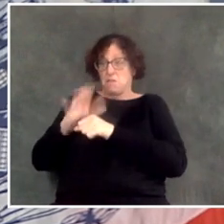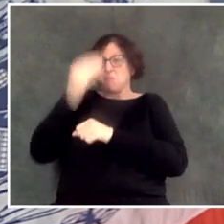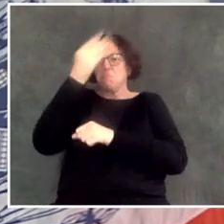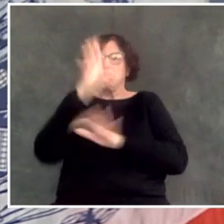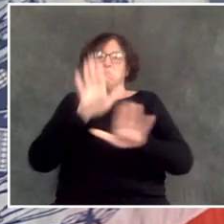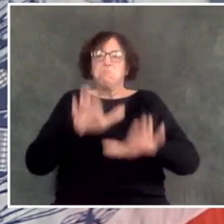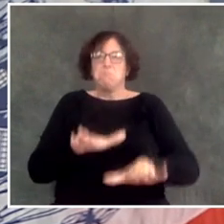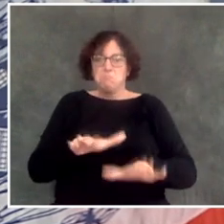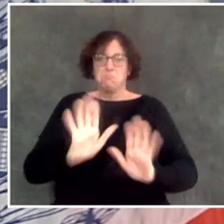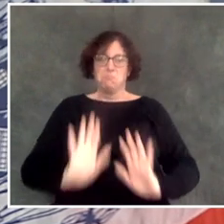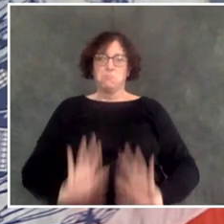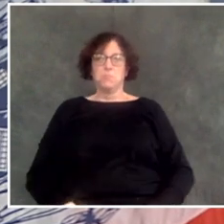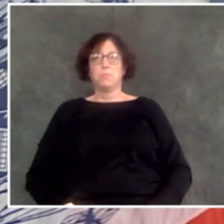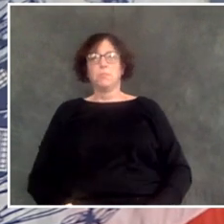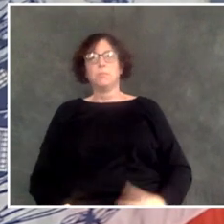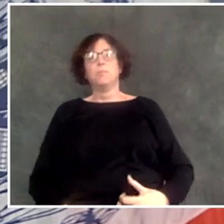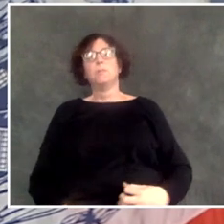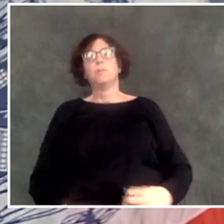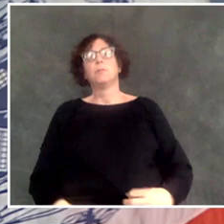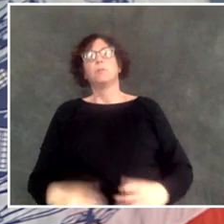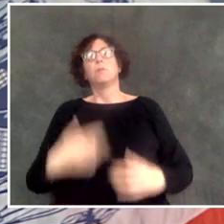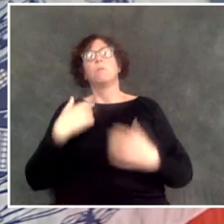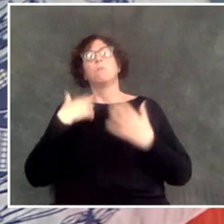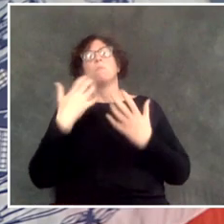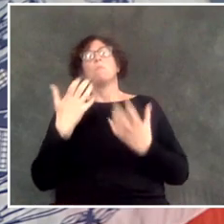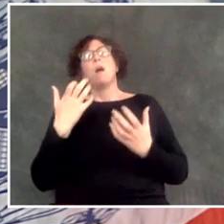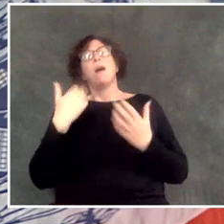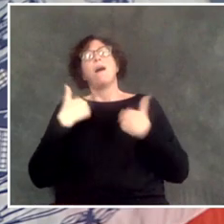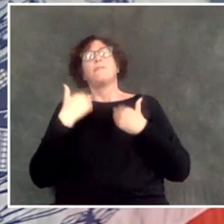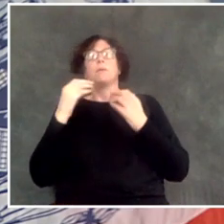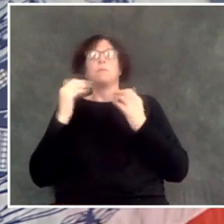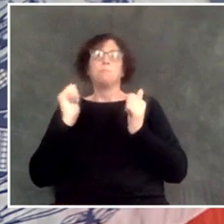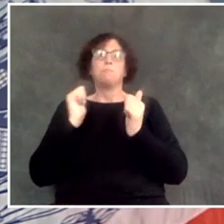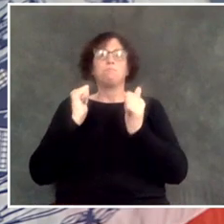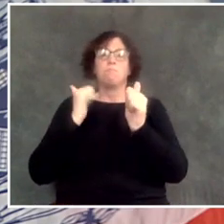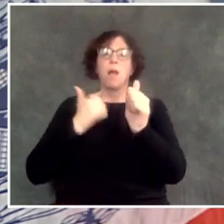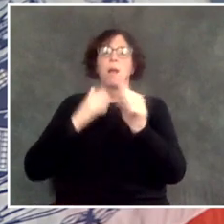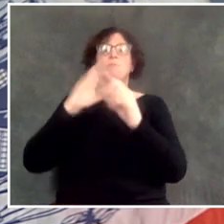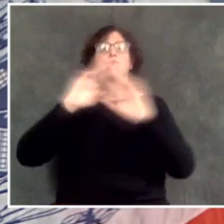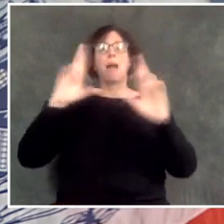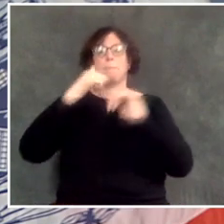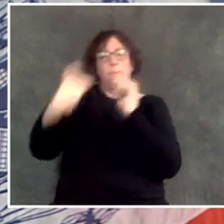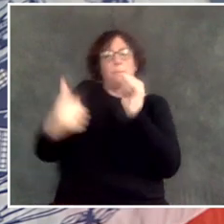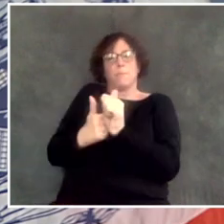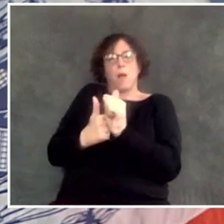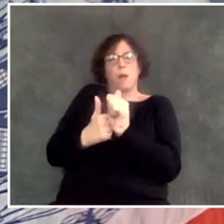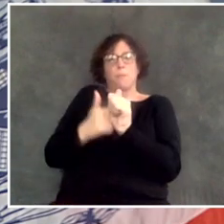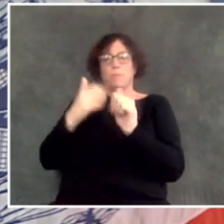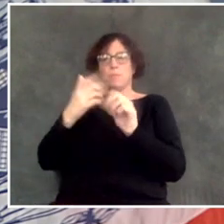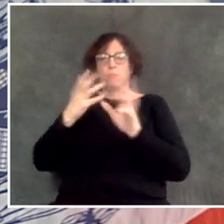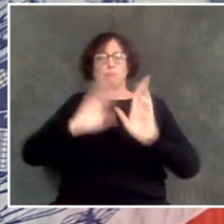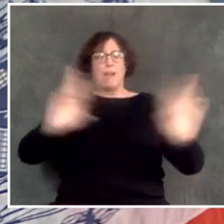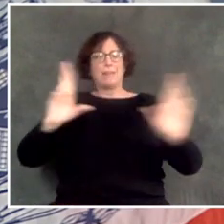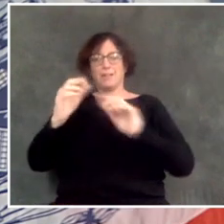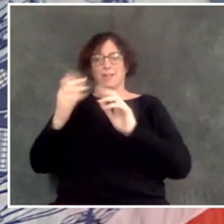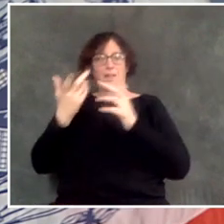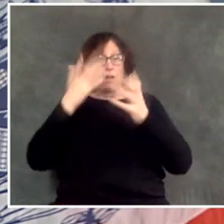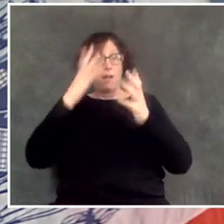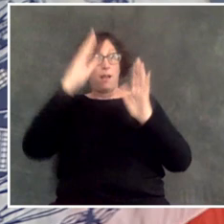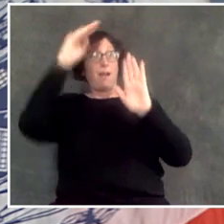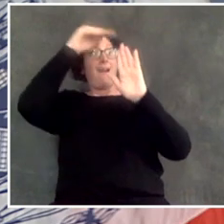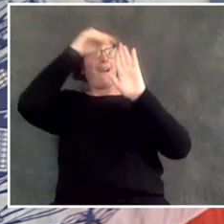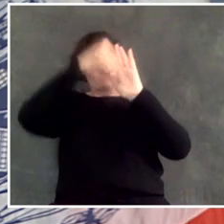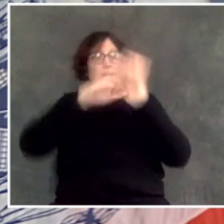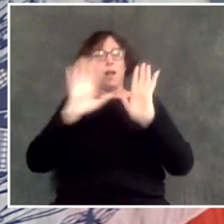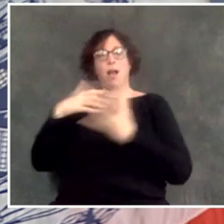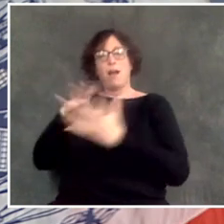that the NYPD, FDNY, Sheriff's Office are making sure those supplies are getting where they need to go,